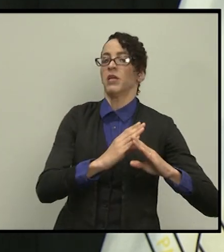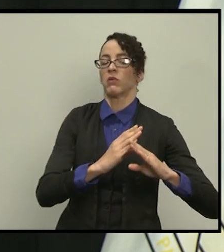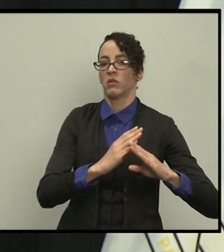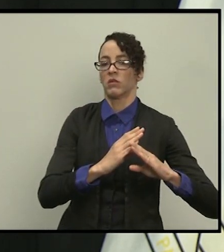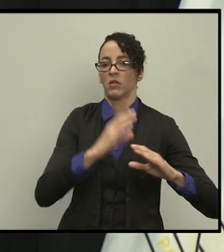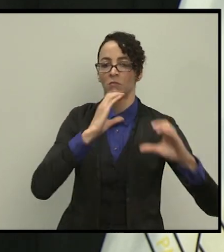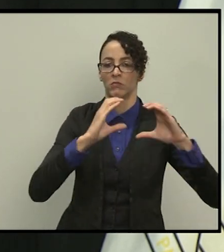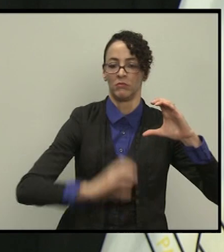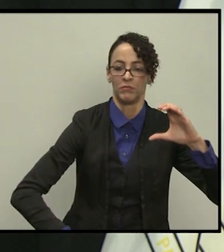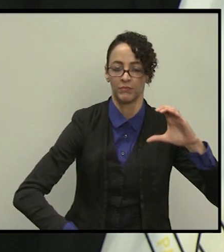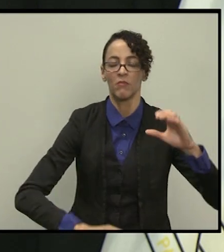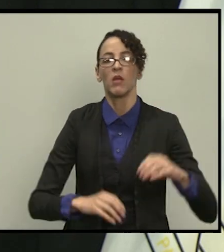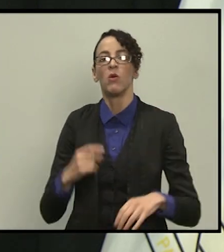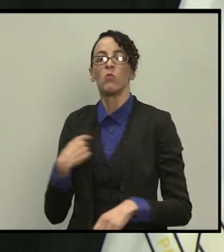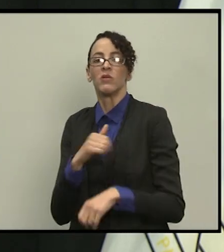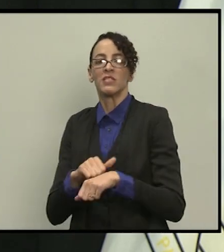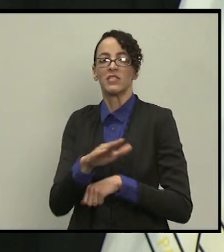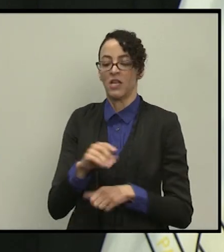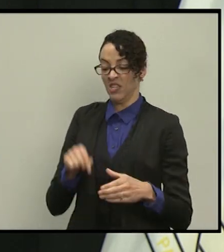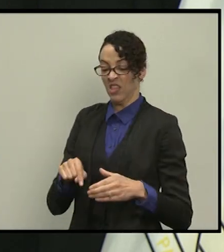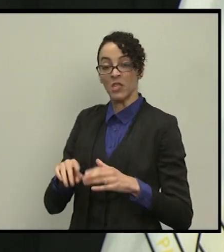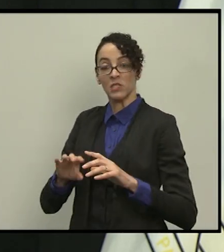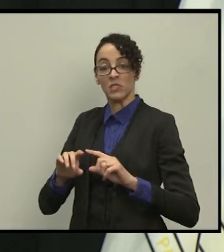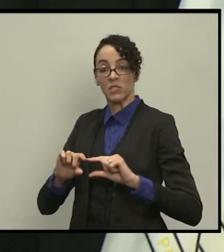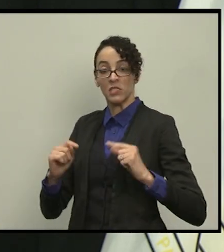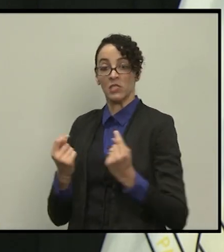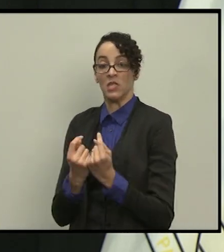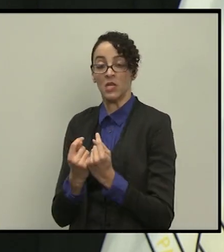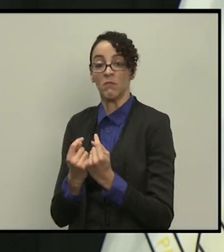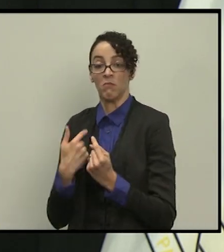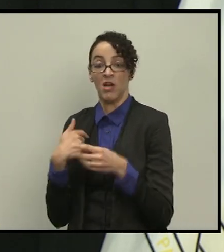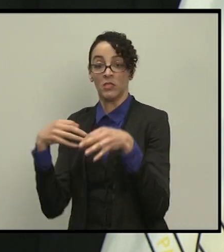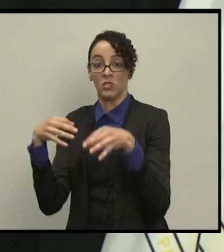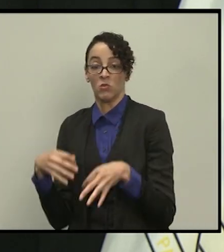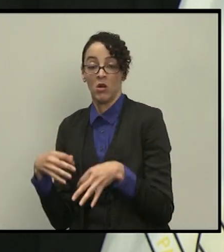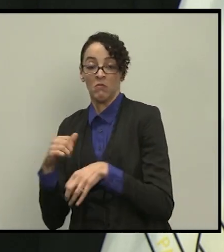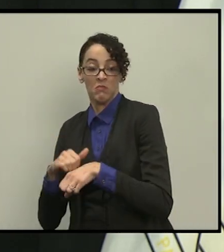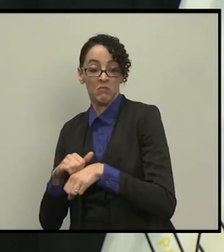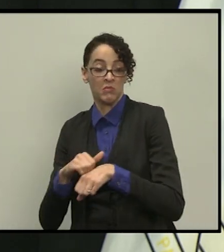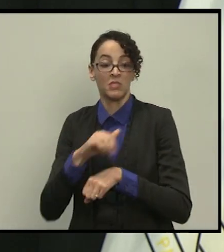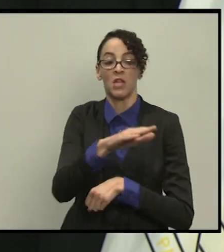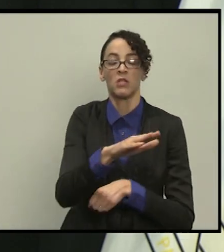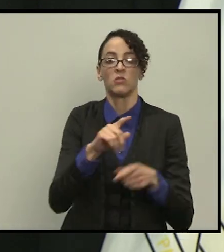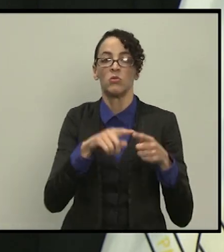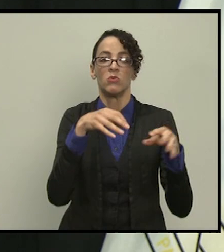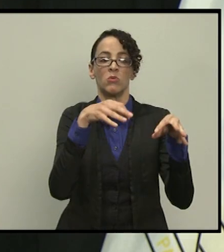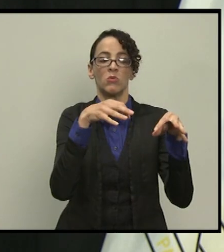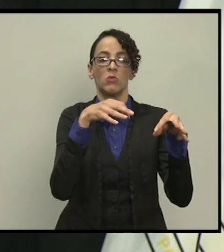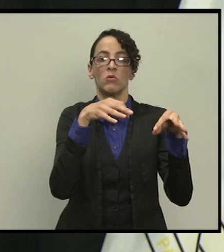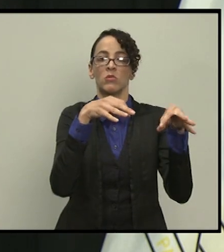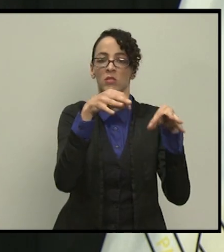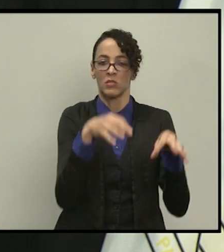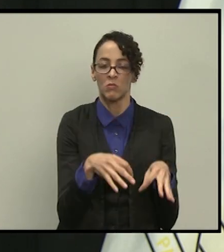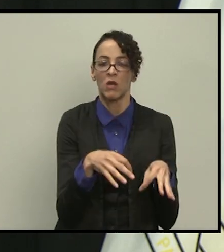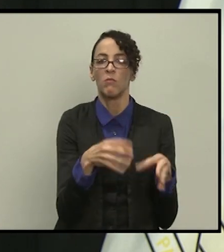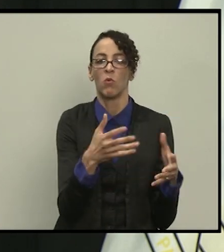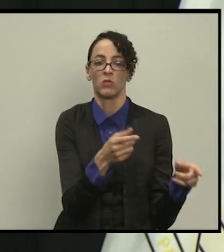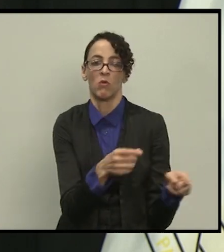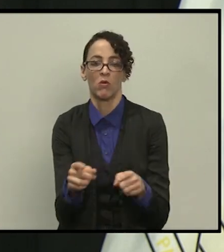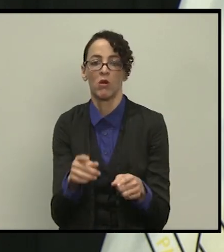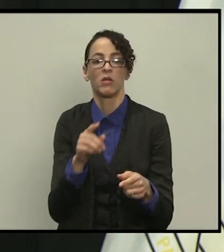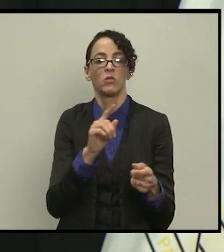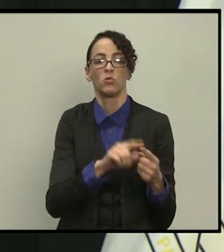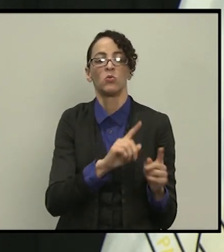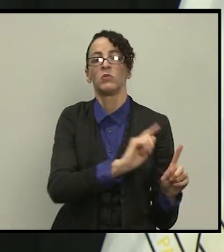that particular business to not only explain why it was necessary to close, but what other small business services